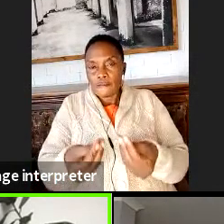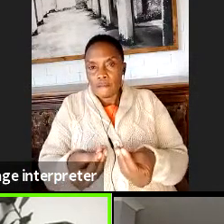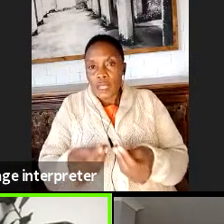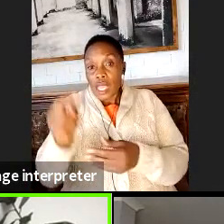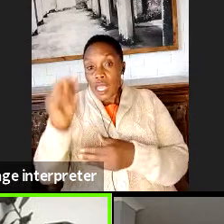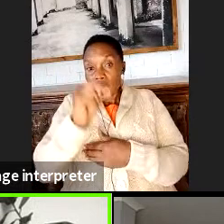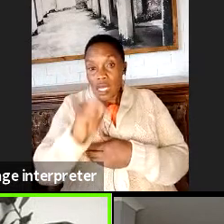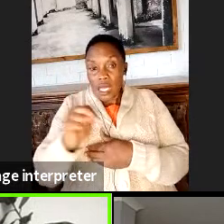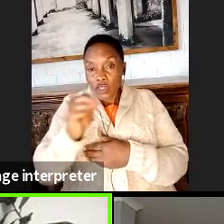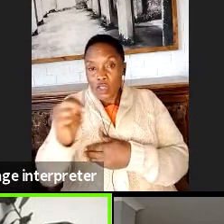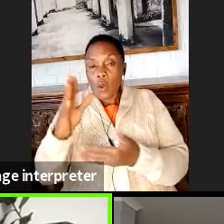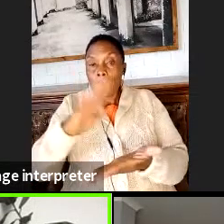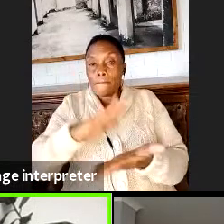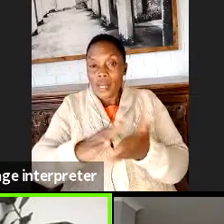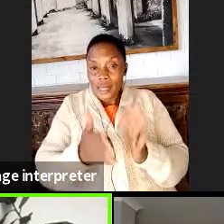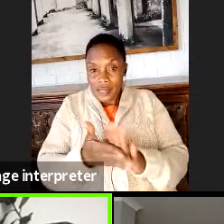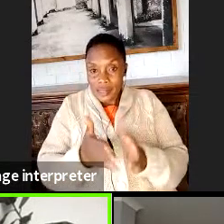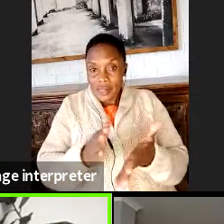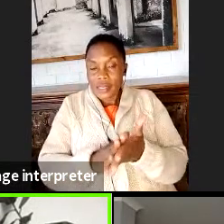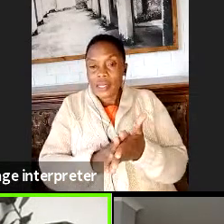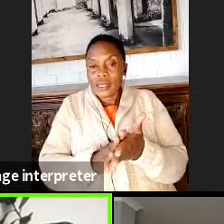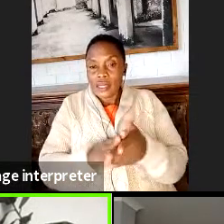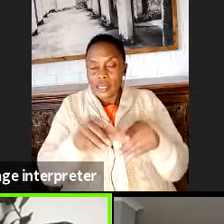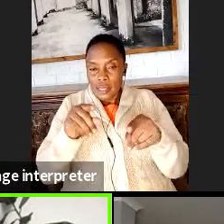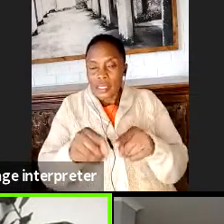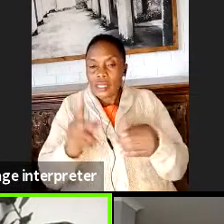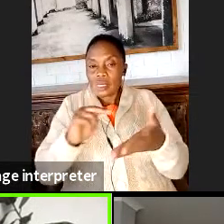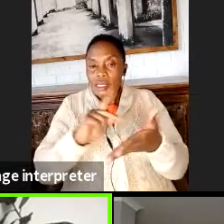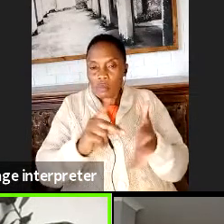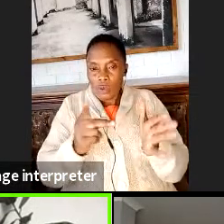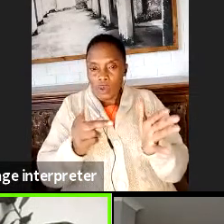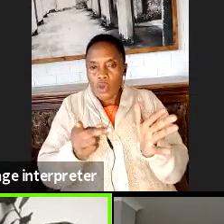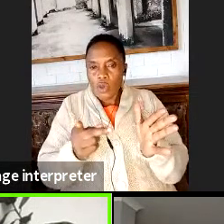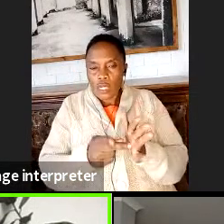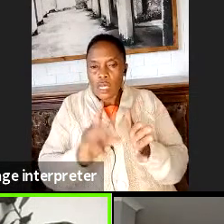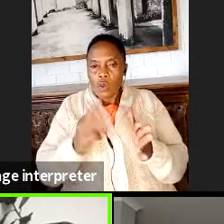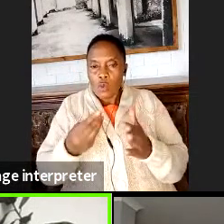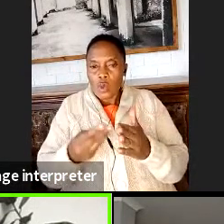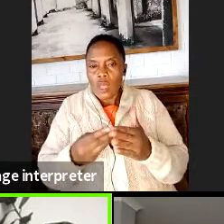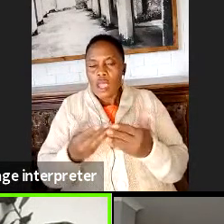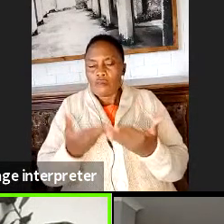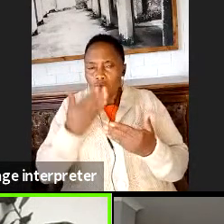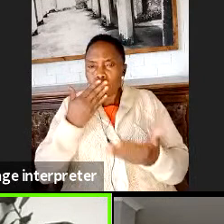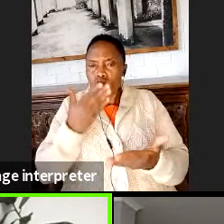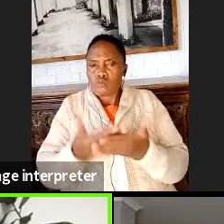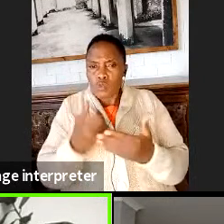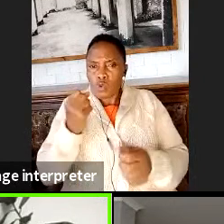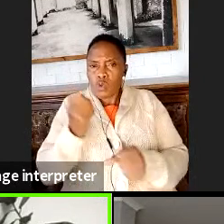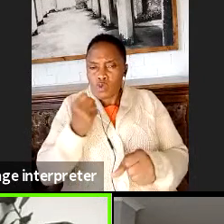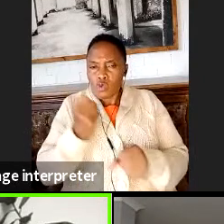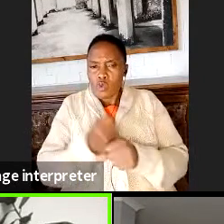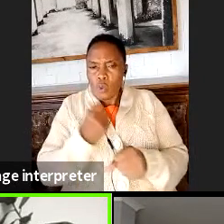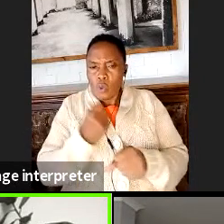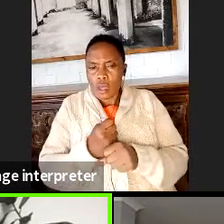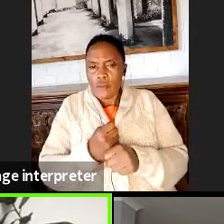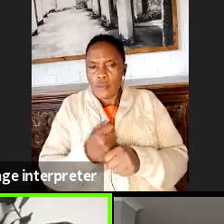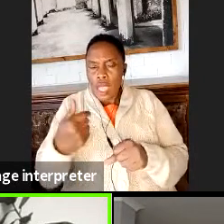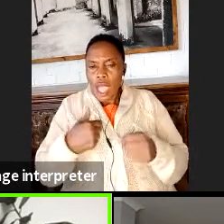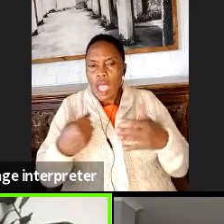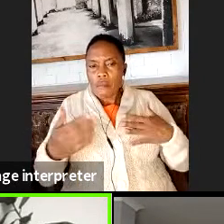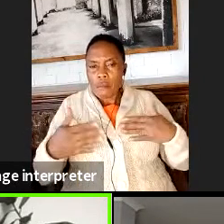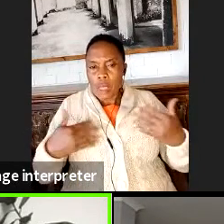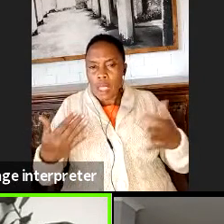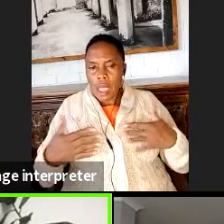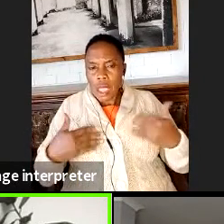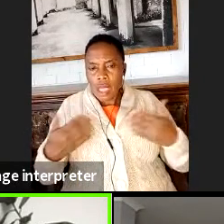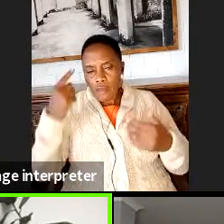national partner on the Uproar project, and they've all done some really exciting work on the UPR, and I'm really excited for everyone else